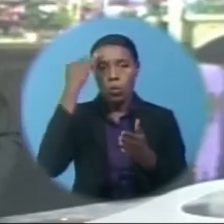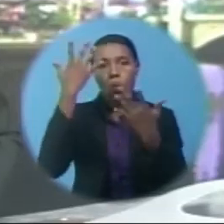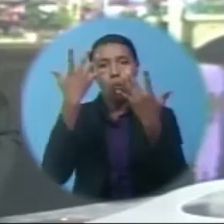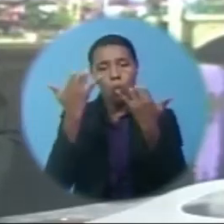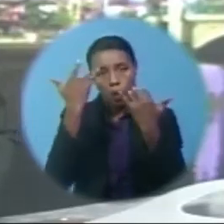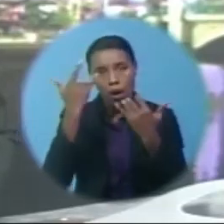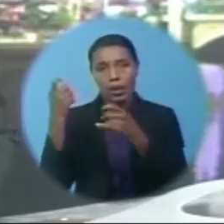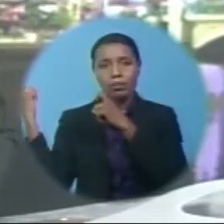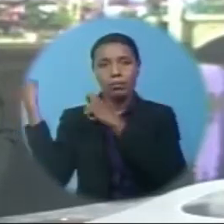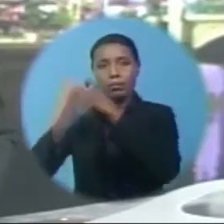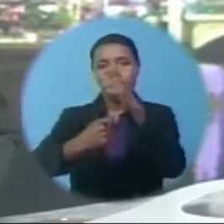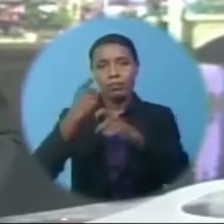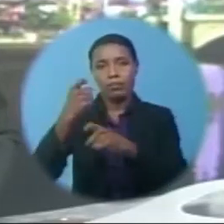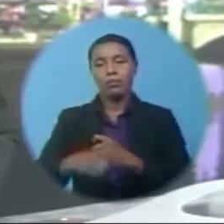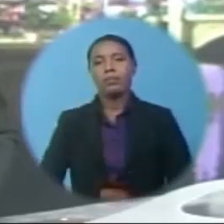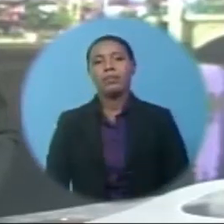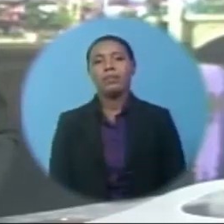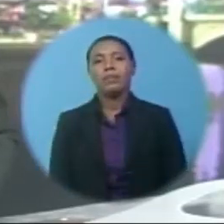tablets.